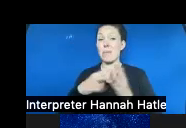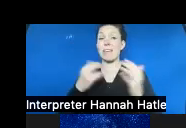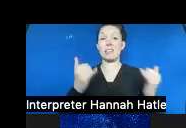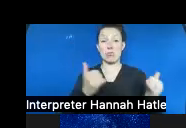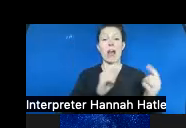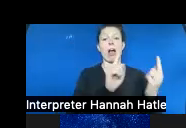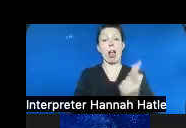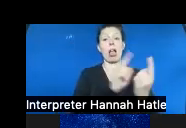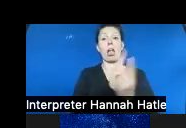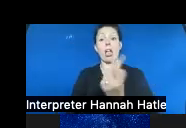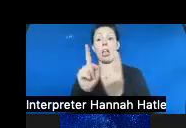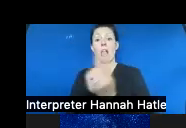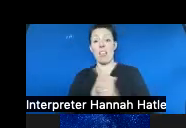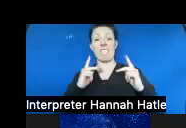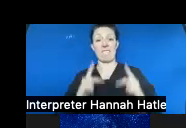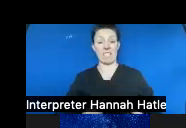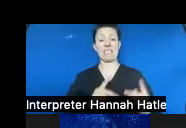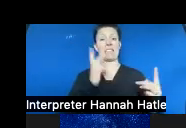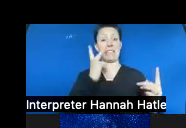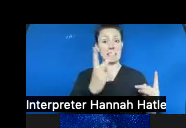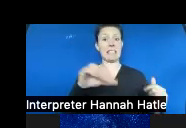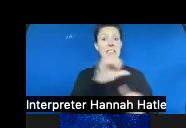doing OnlyFans or have